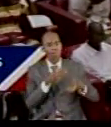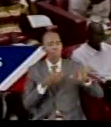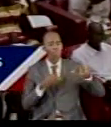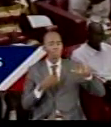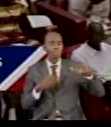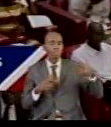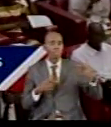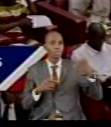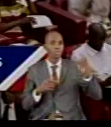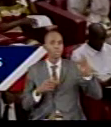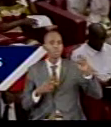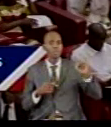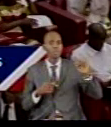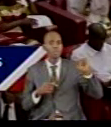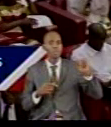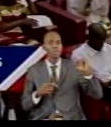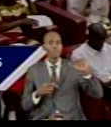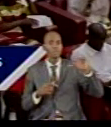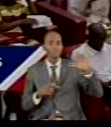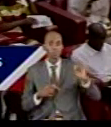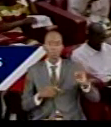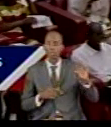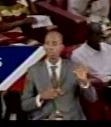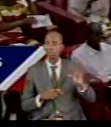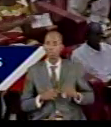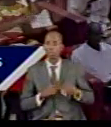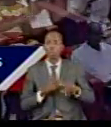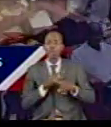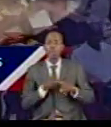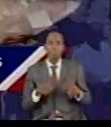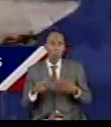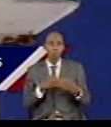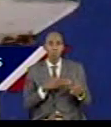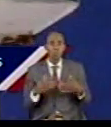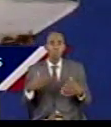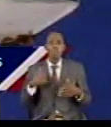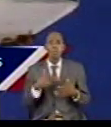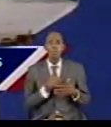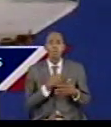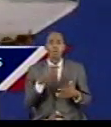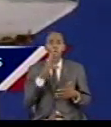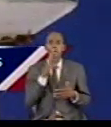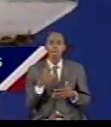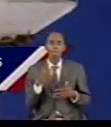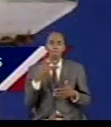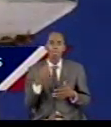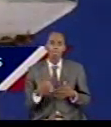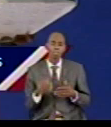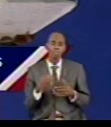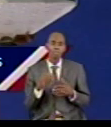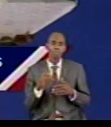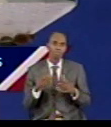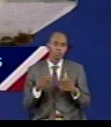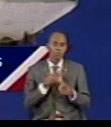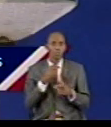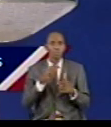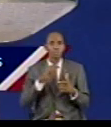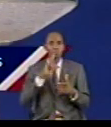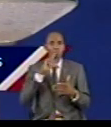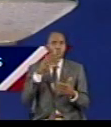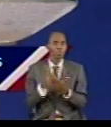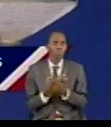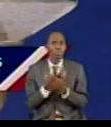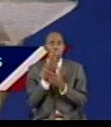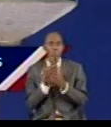wise. For we are before proved, both Jews and Gentiles,